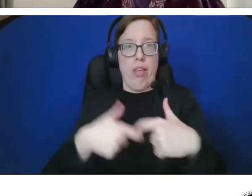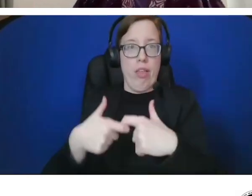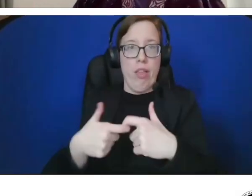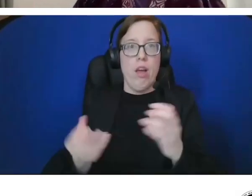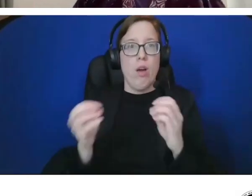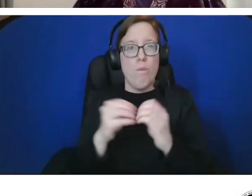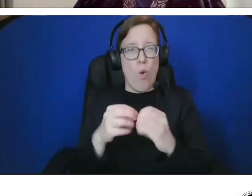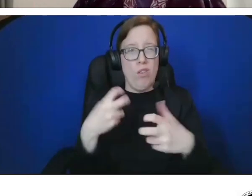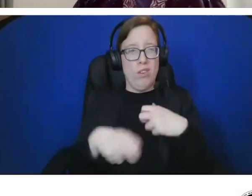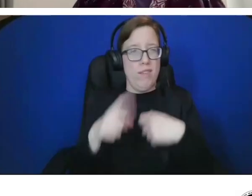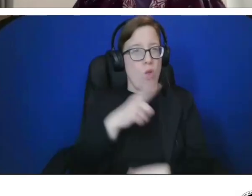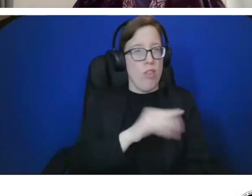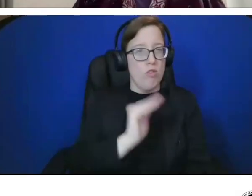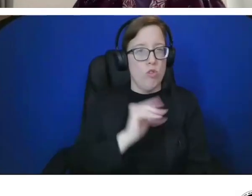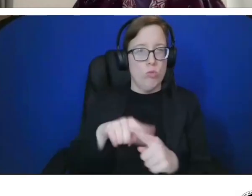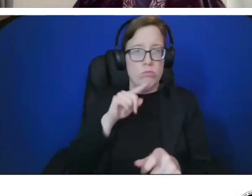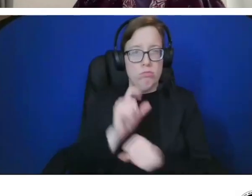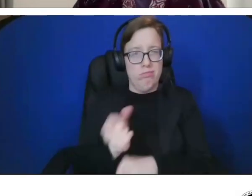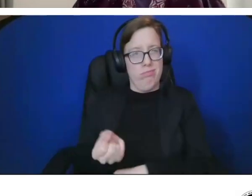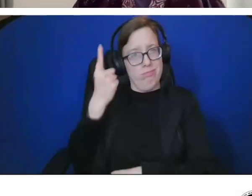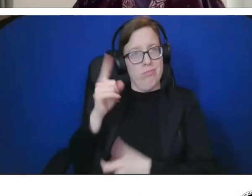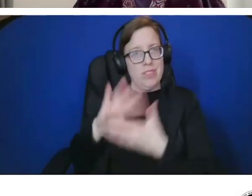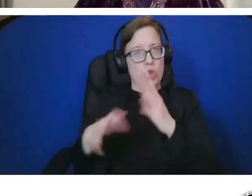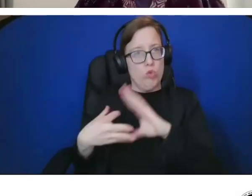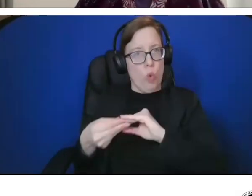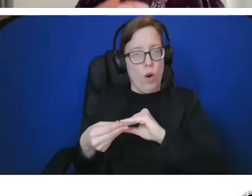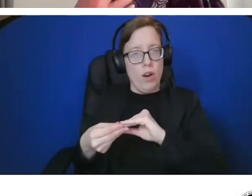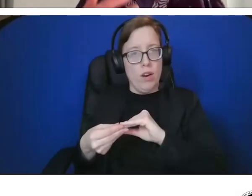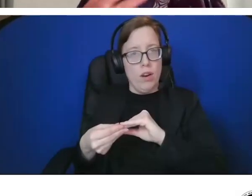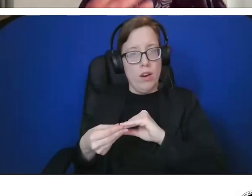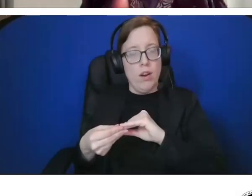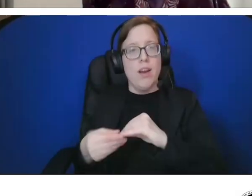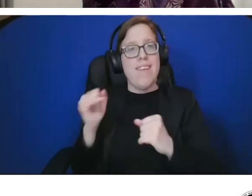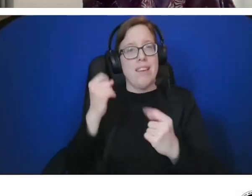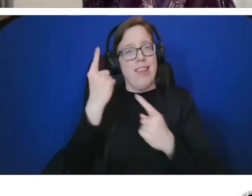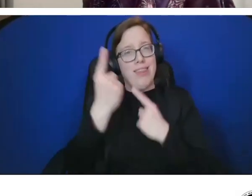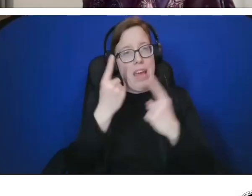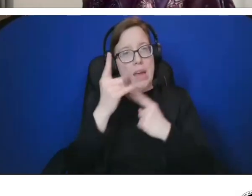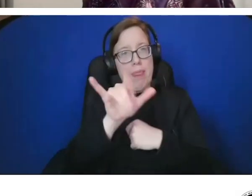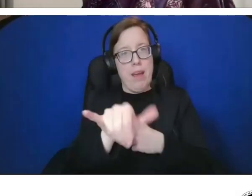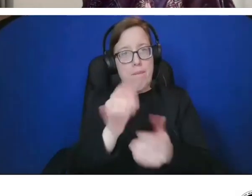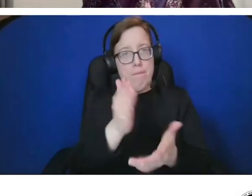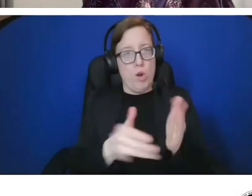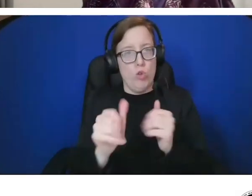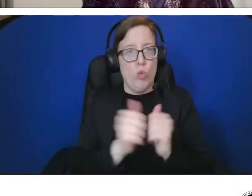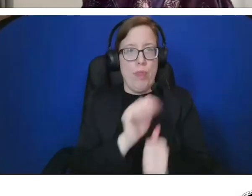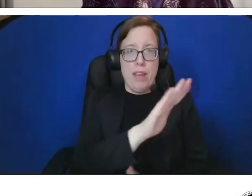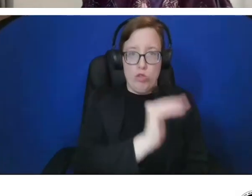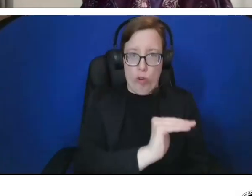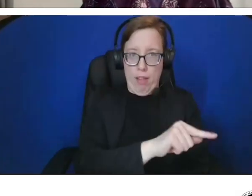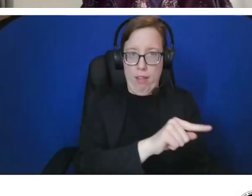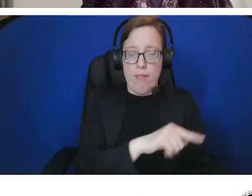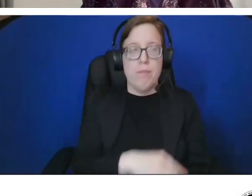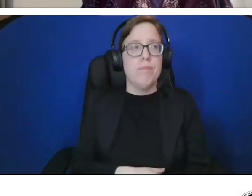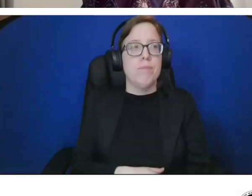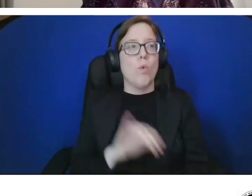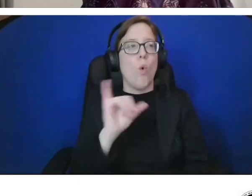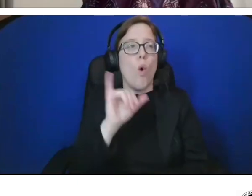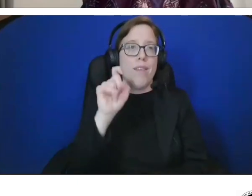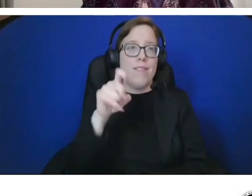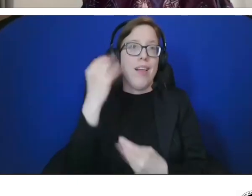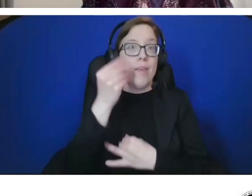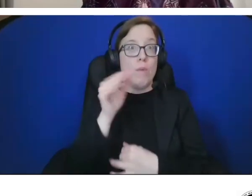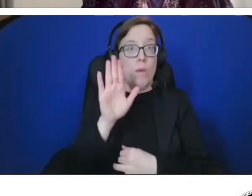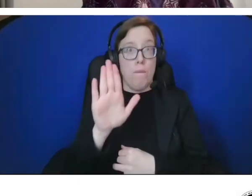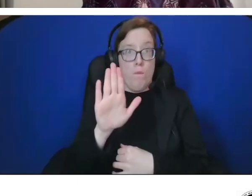it becomes more difficult for the child to comprehend the story. So it's something you have to consider with the child. And of course, you're going to have